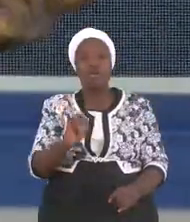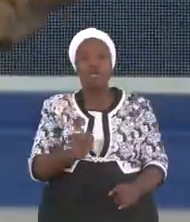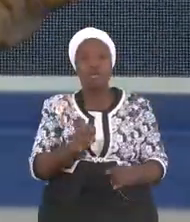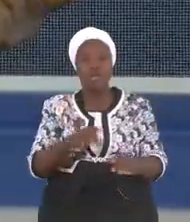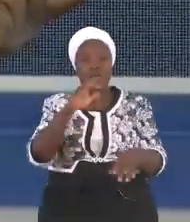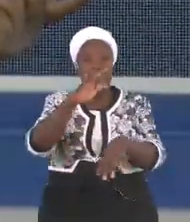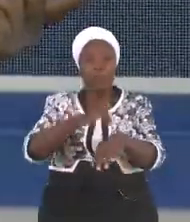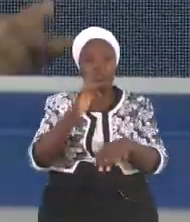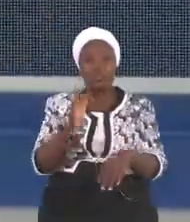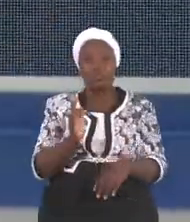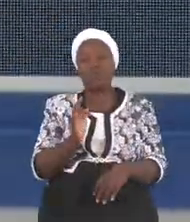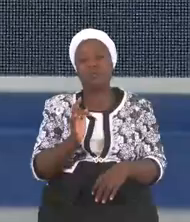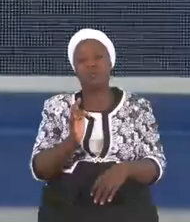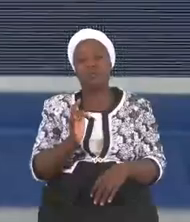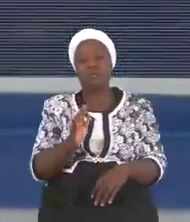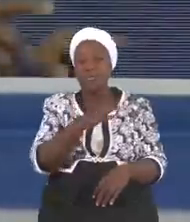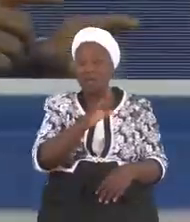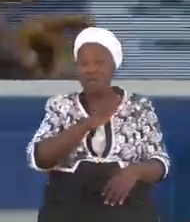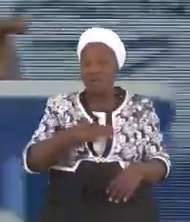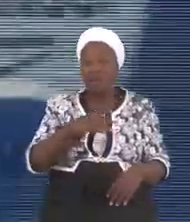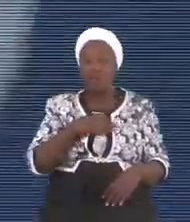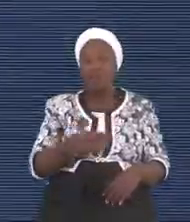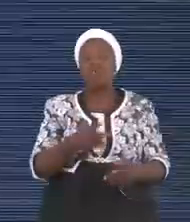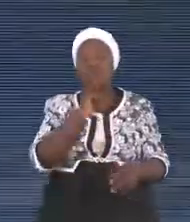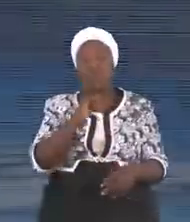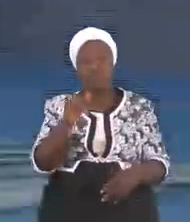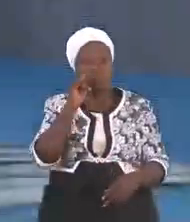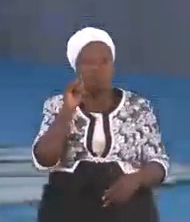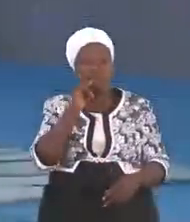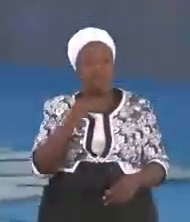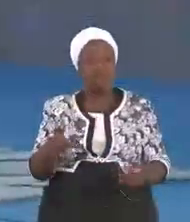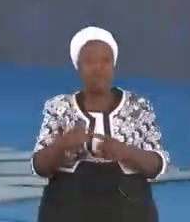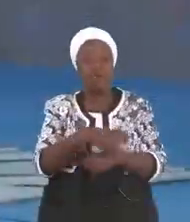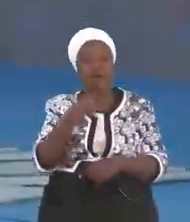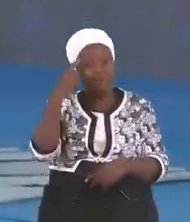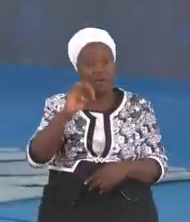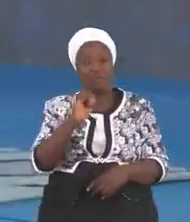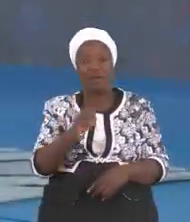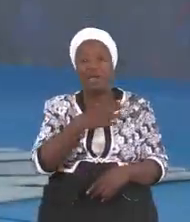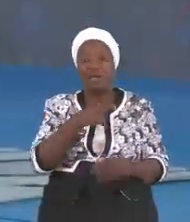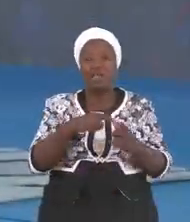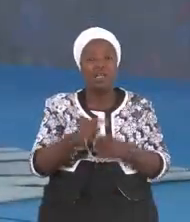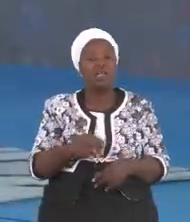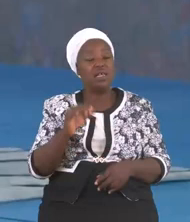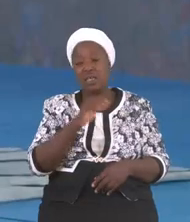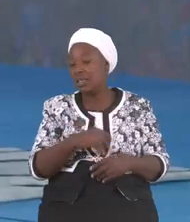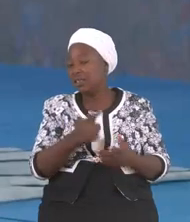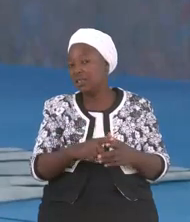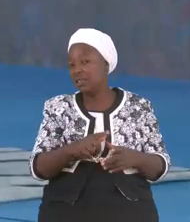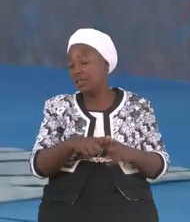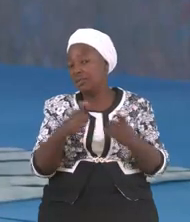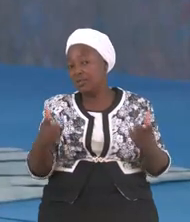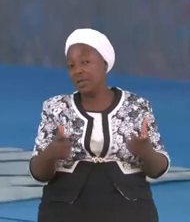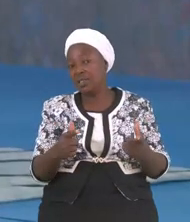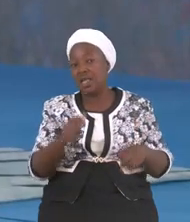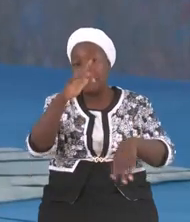the same yesterday, today, and forever. And then incredible impartation immediate in